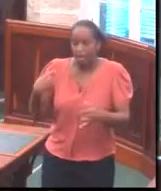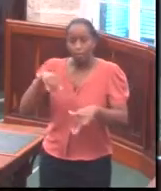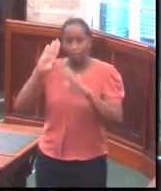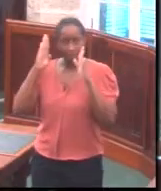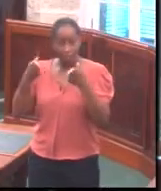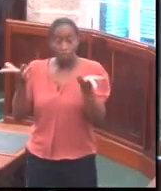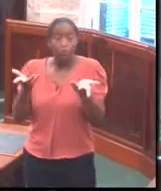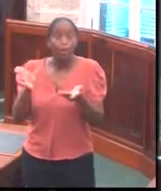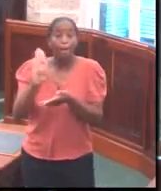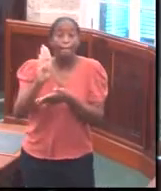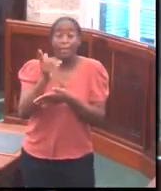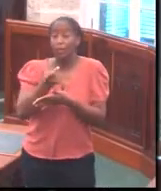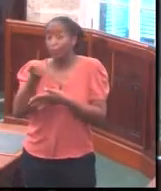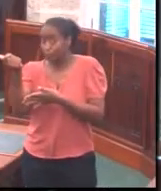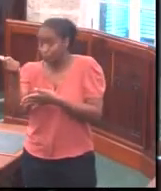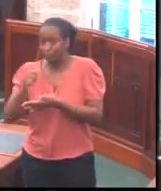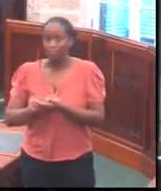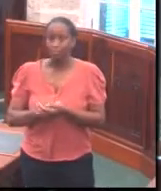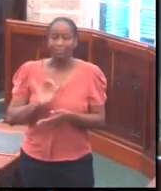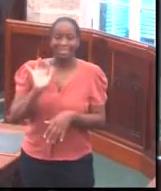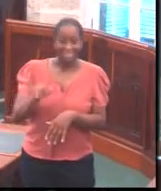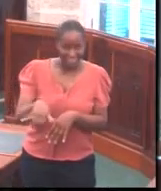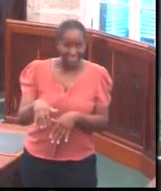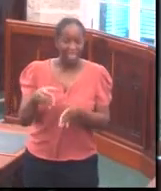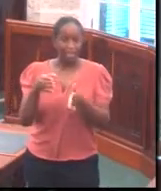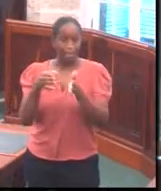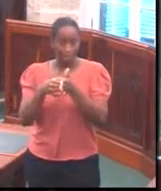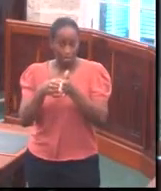was the clause that caused concern.